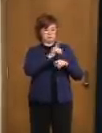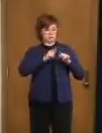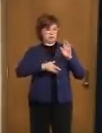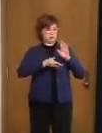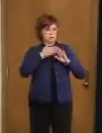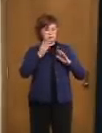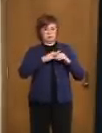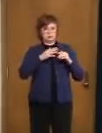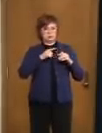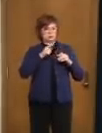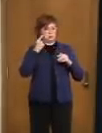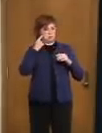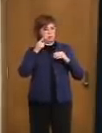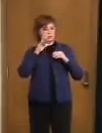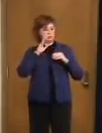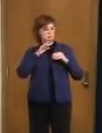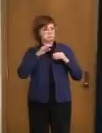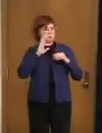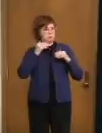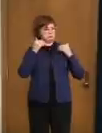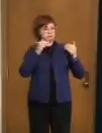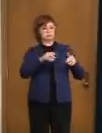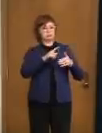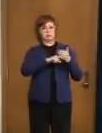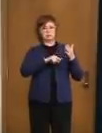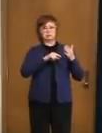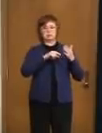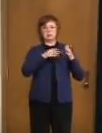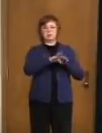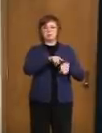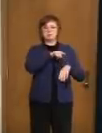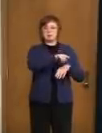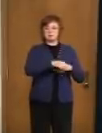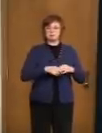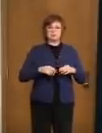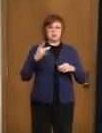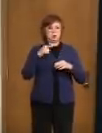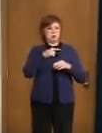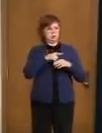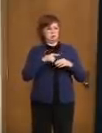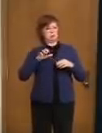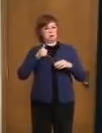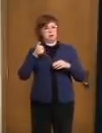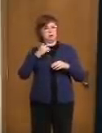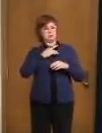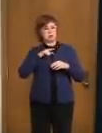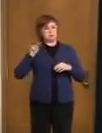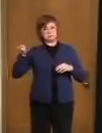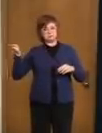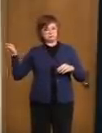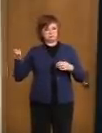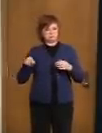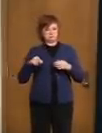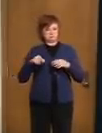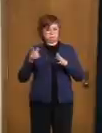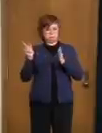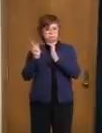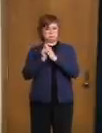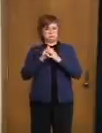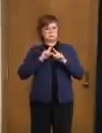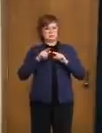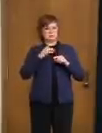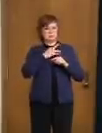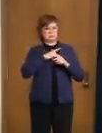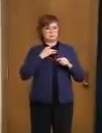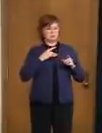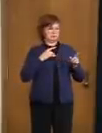super spreader events, why not send a message that way, because other provinces aren't even allowing those places to be open right now.